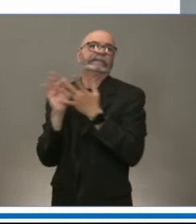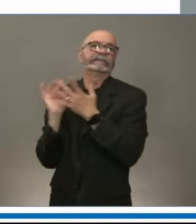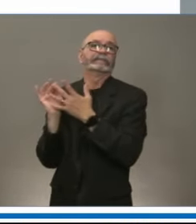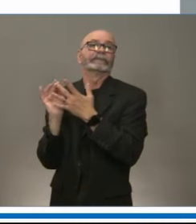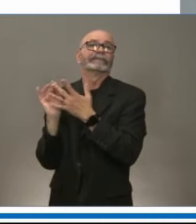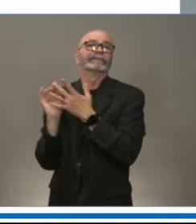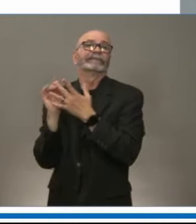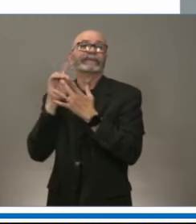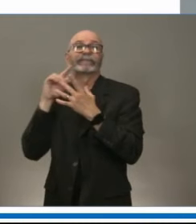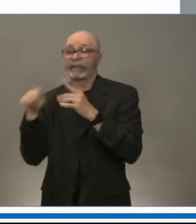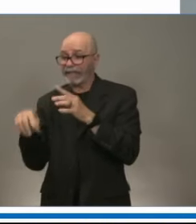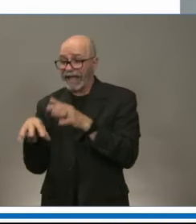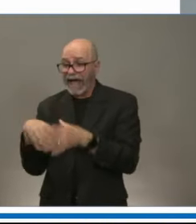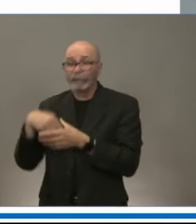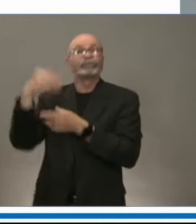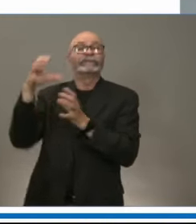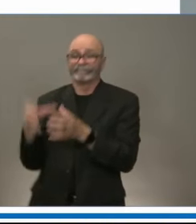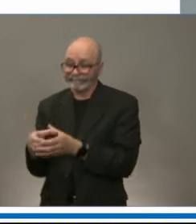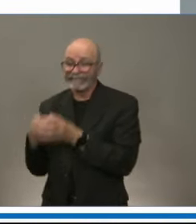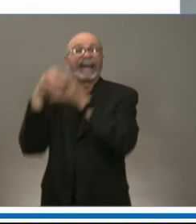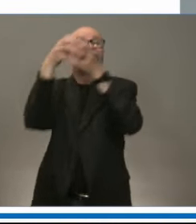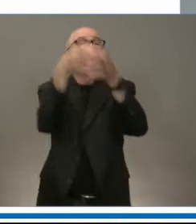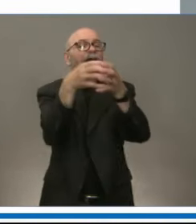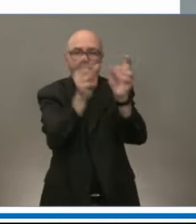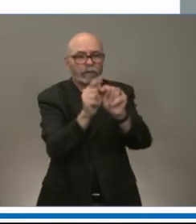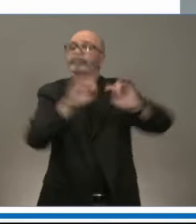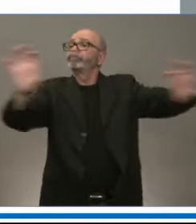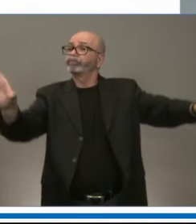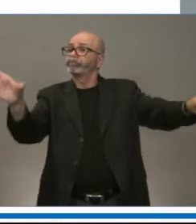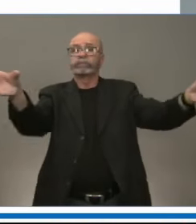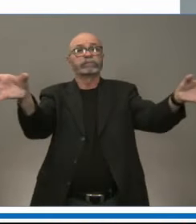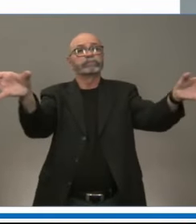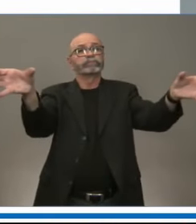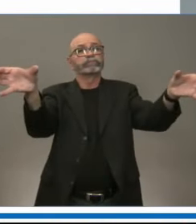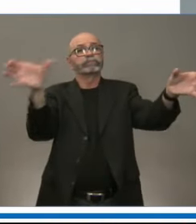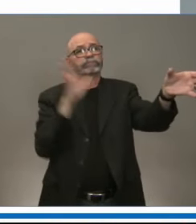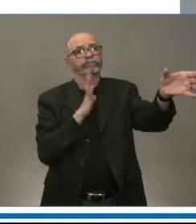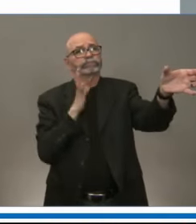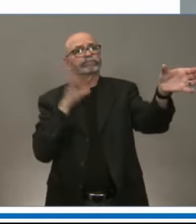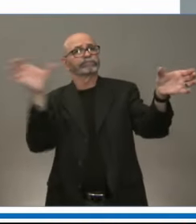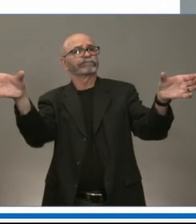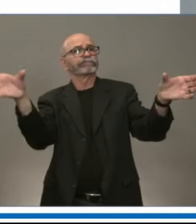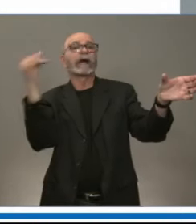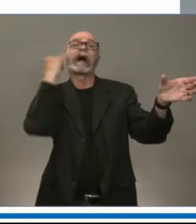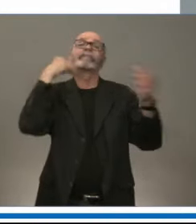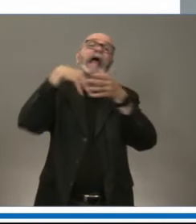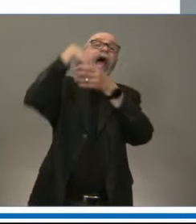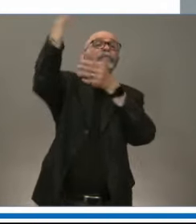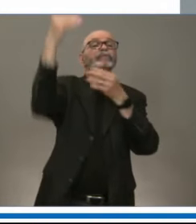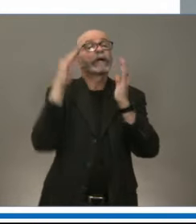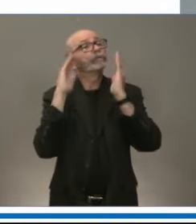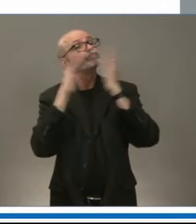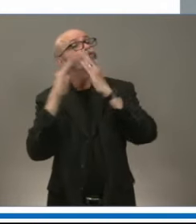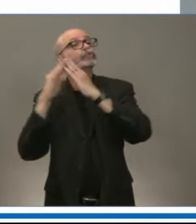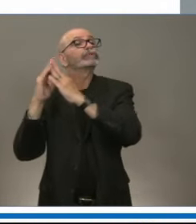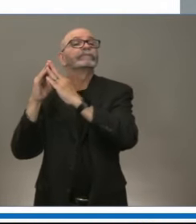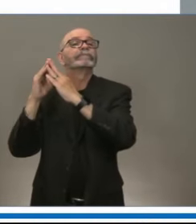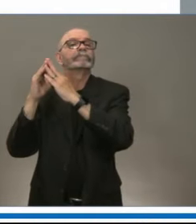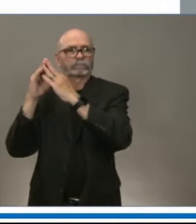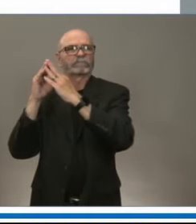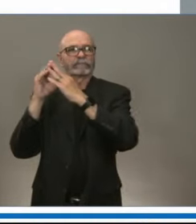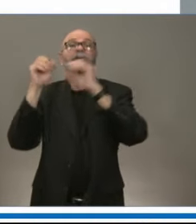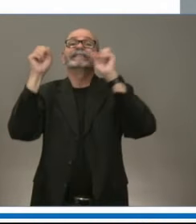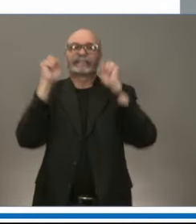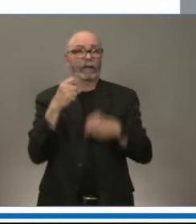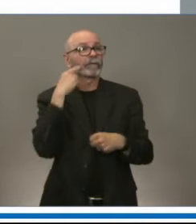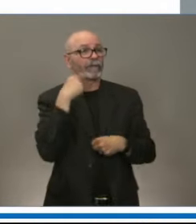much as possible. Every time somebody goes out into the community, it does increase the risk of taking the virus into the community or